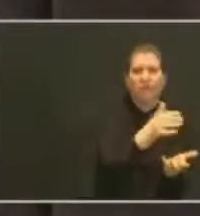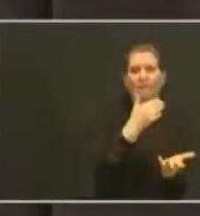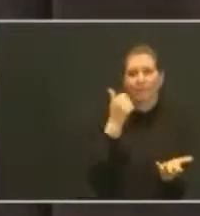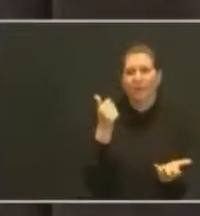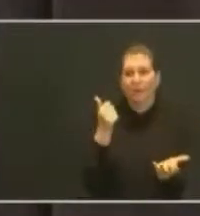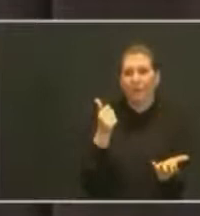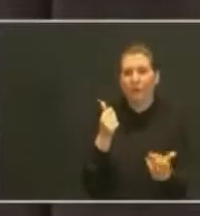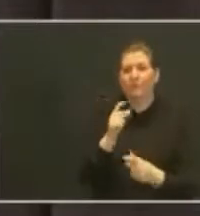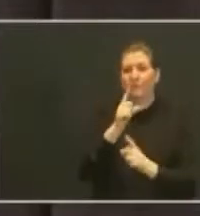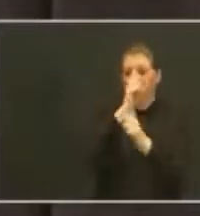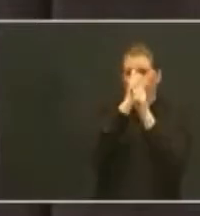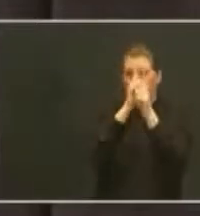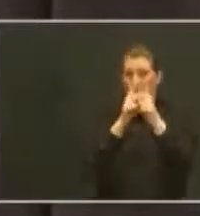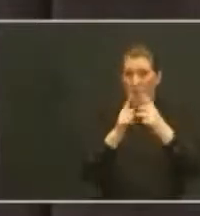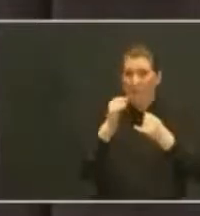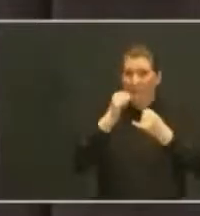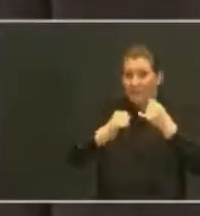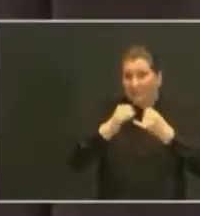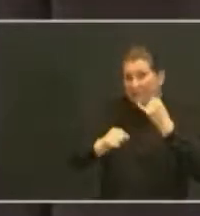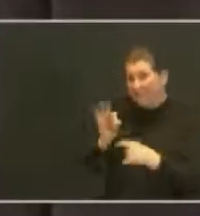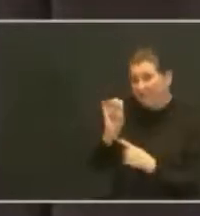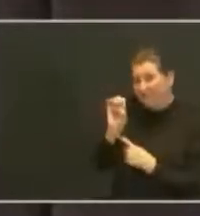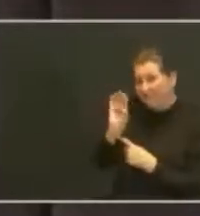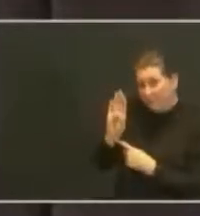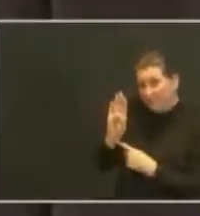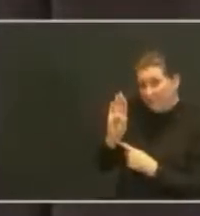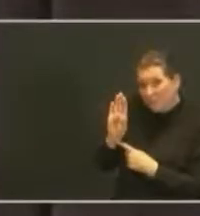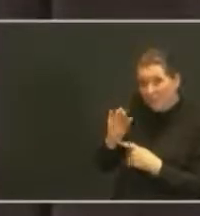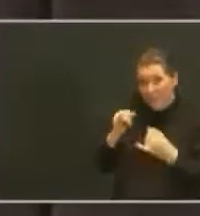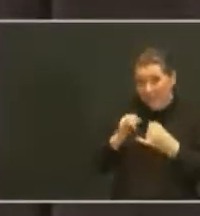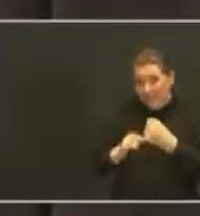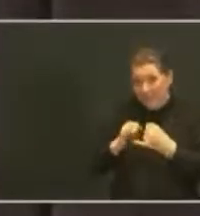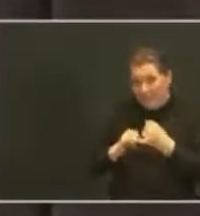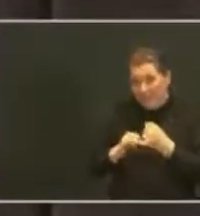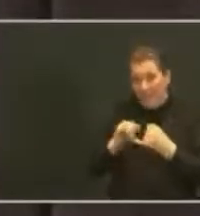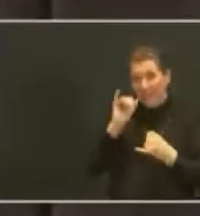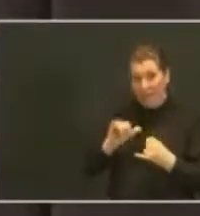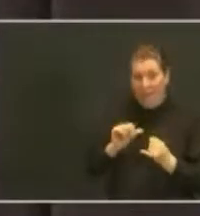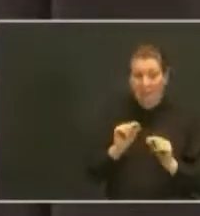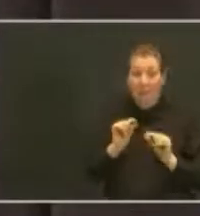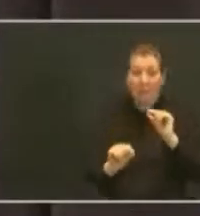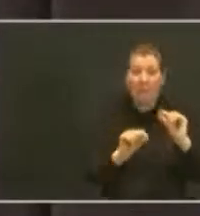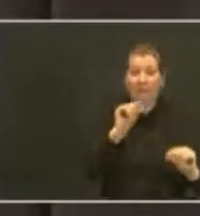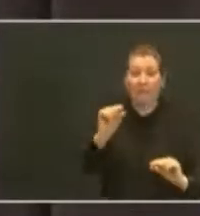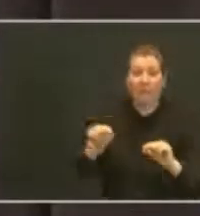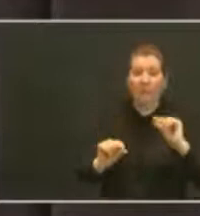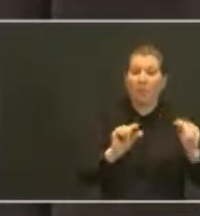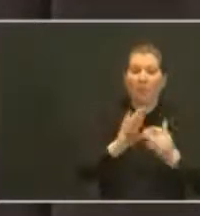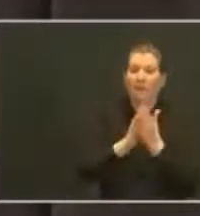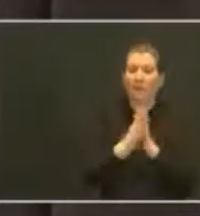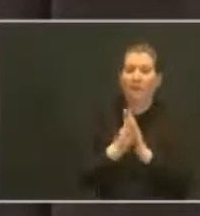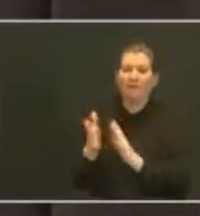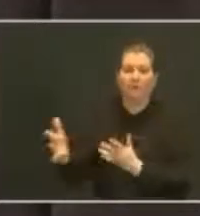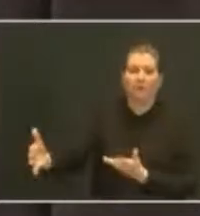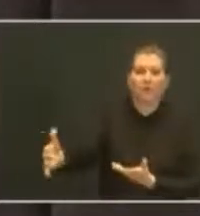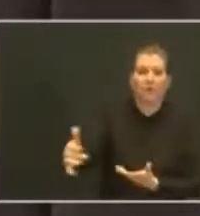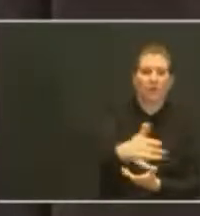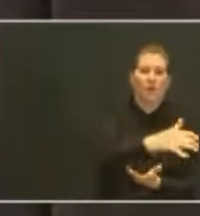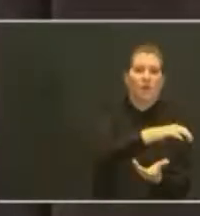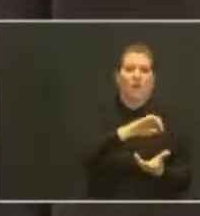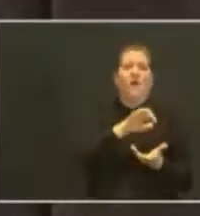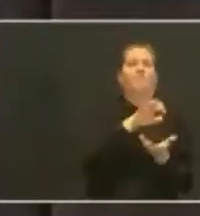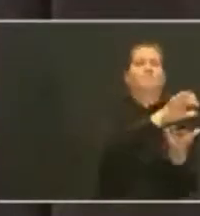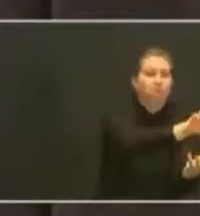that any of those that were in that circulating redistribution process, because of the large number of sites that it was being sent out